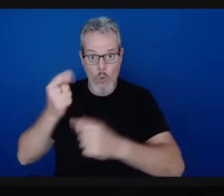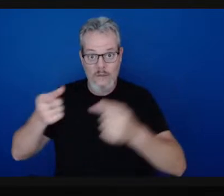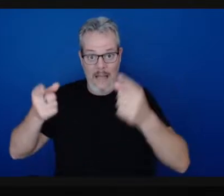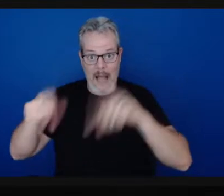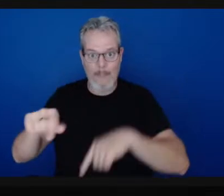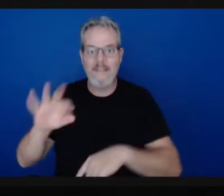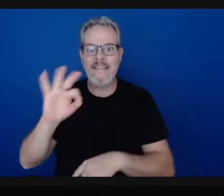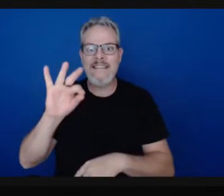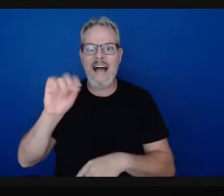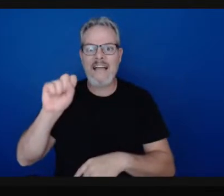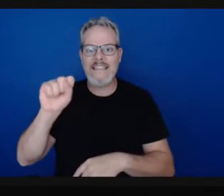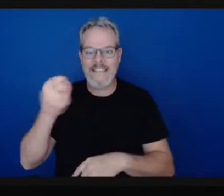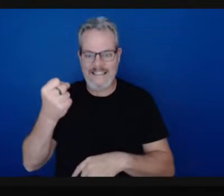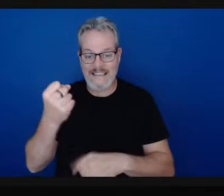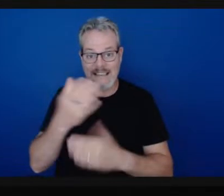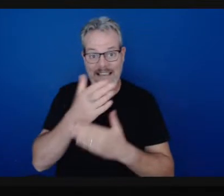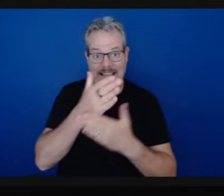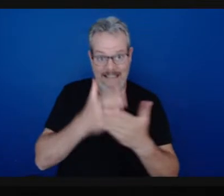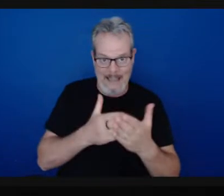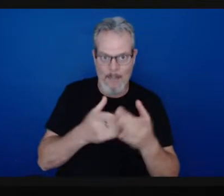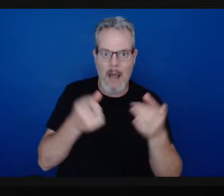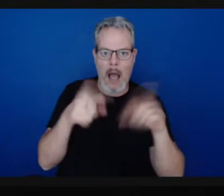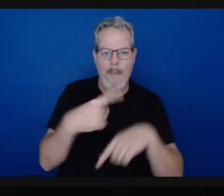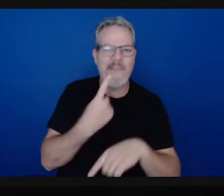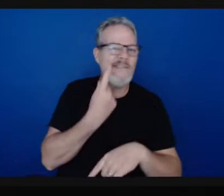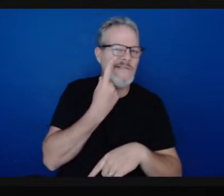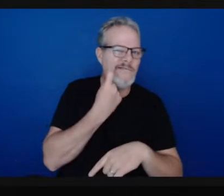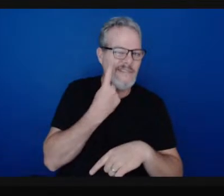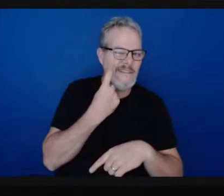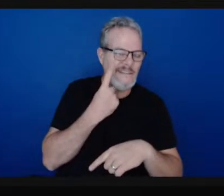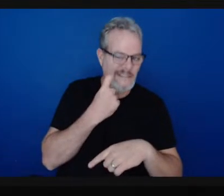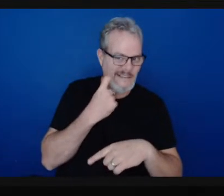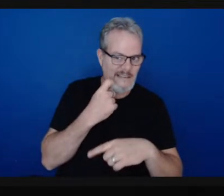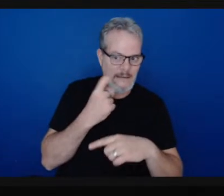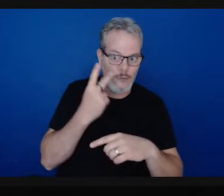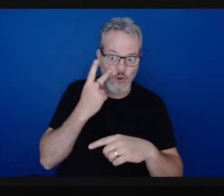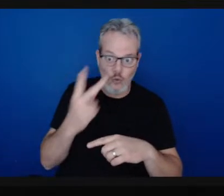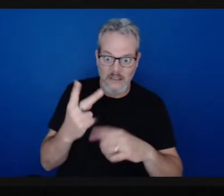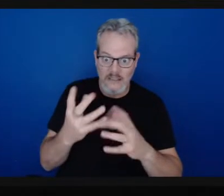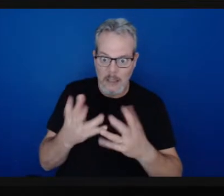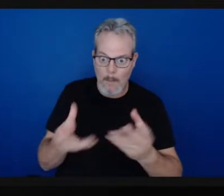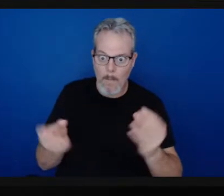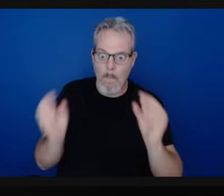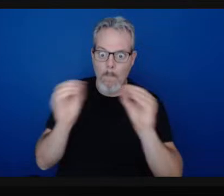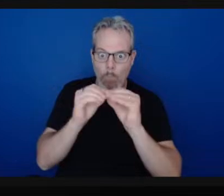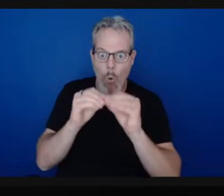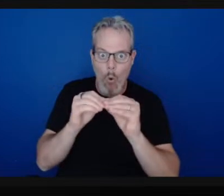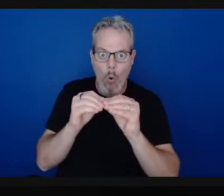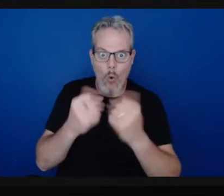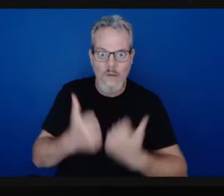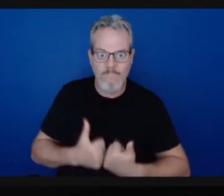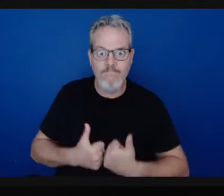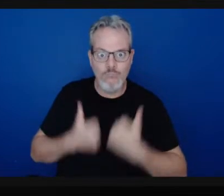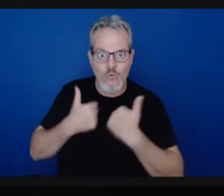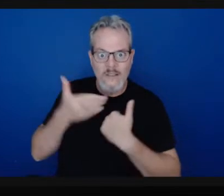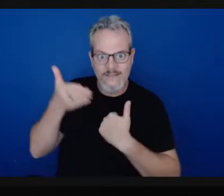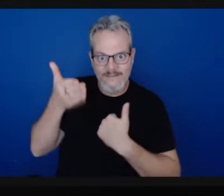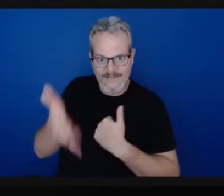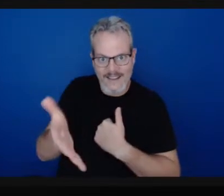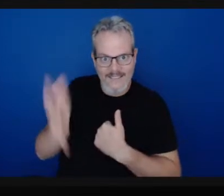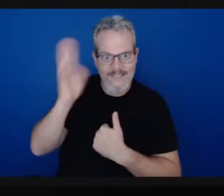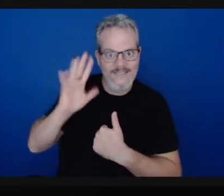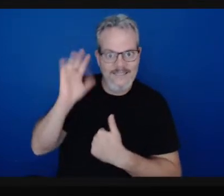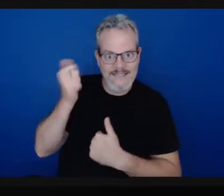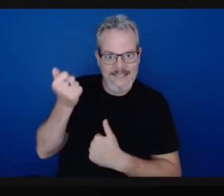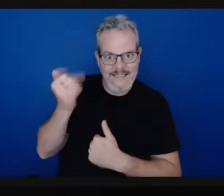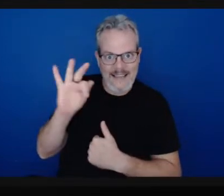patches happening more recently, all through there, but you can see how much more present these were back in the 90s here. And then from the